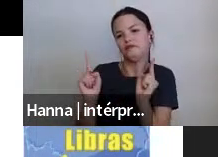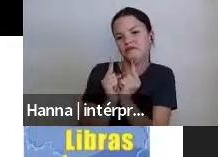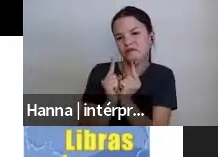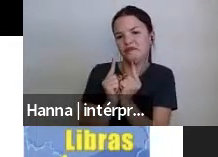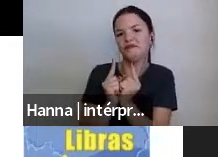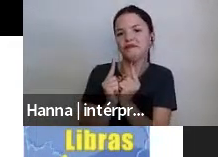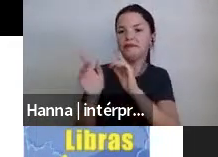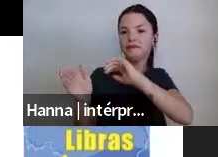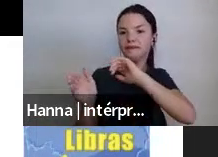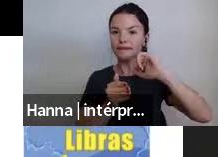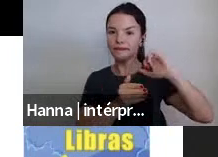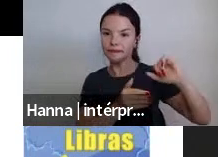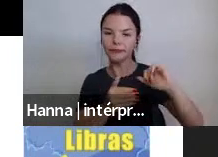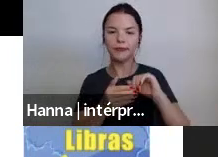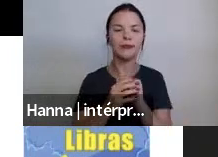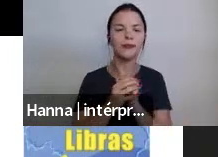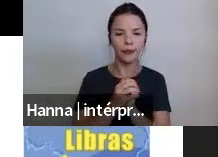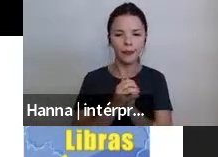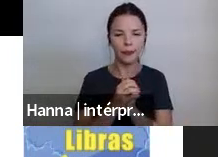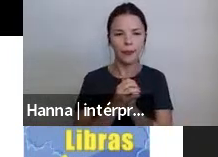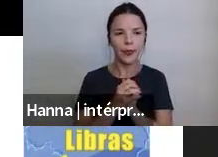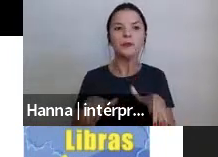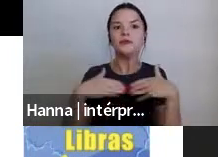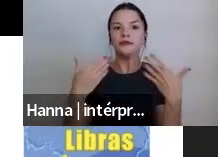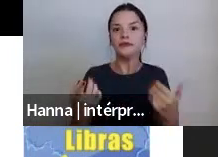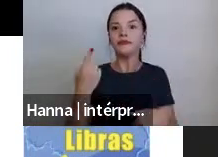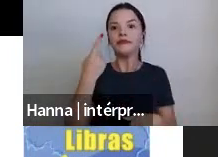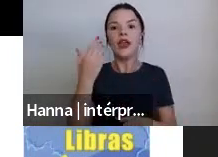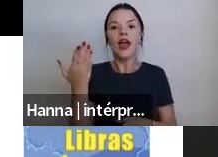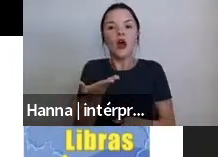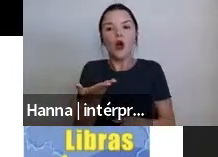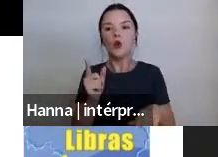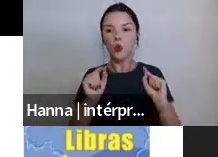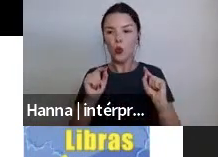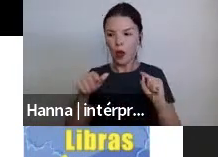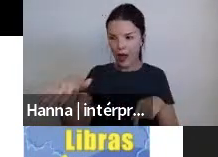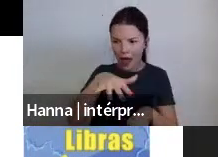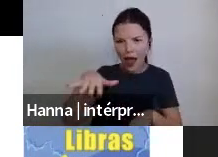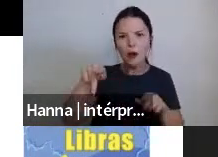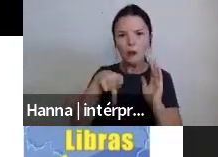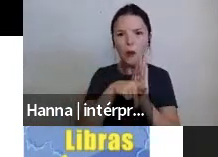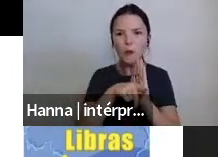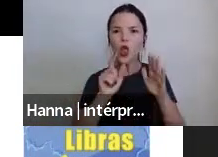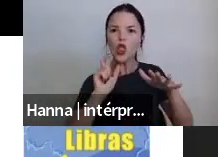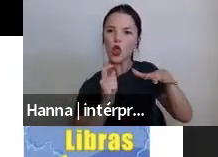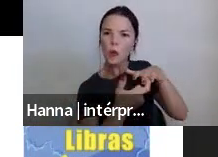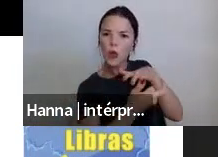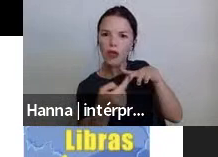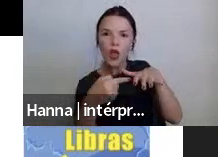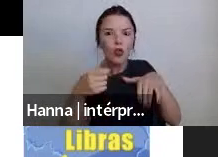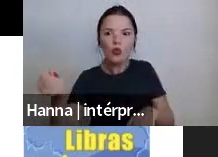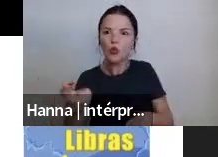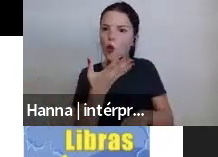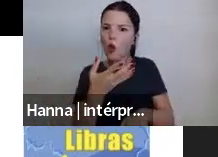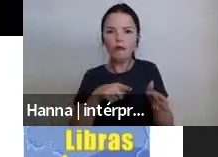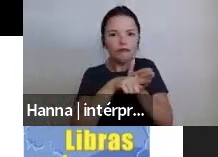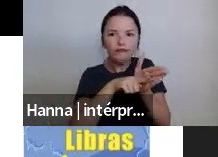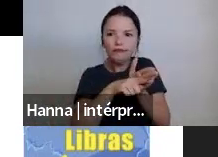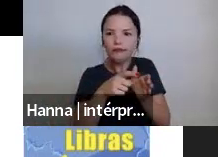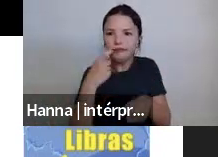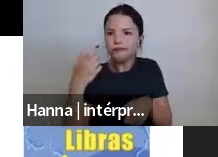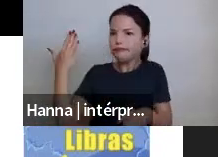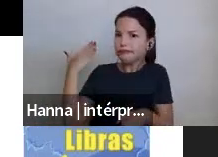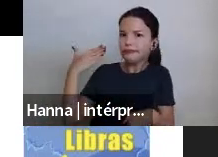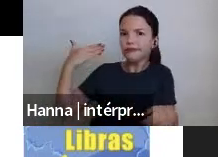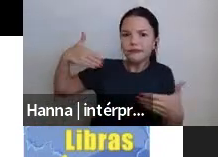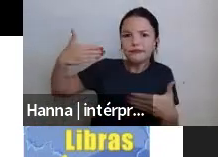So the field of Libras toponymy is new in Brazil. So we don't